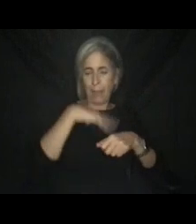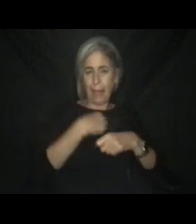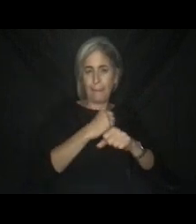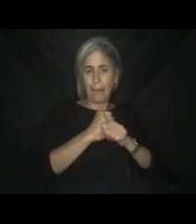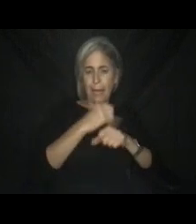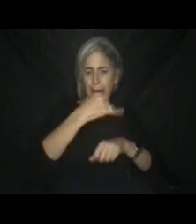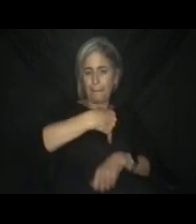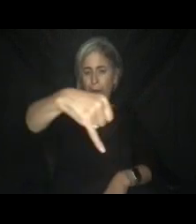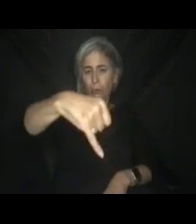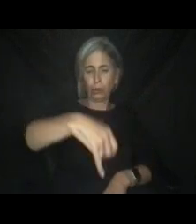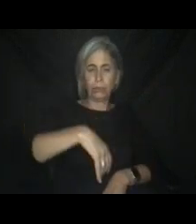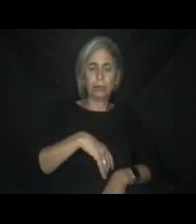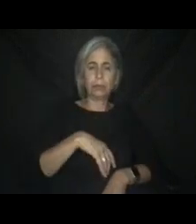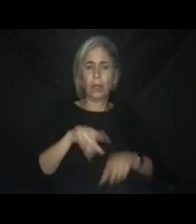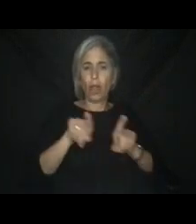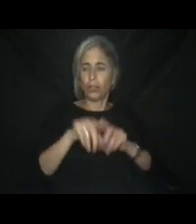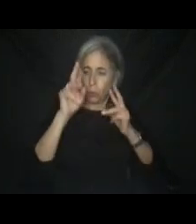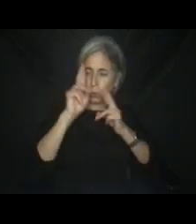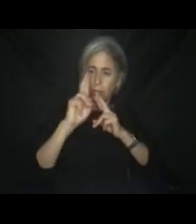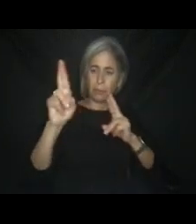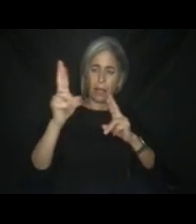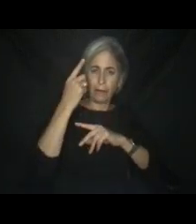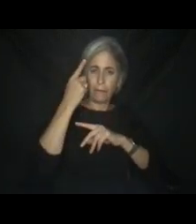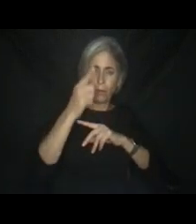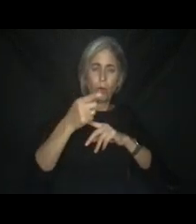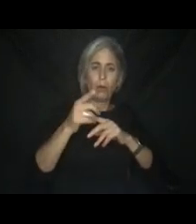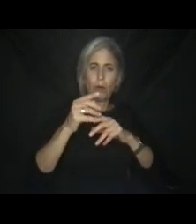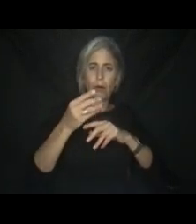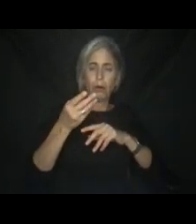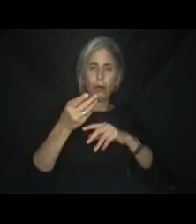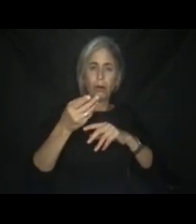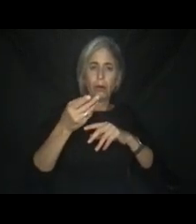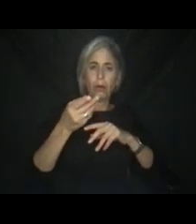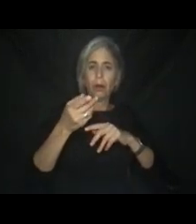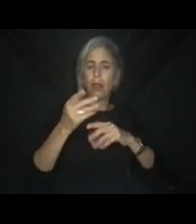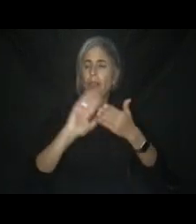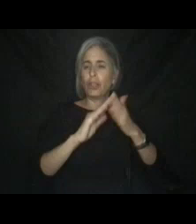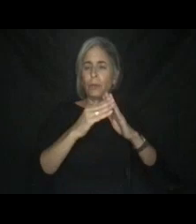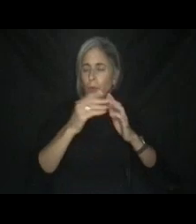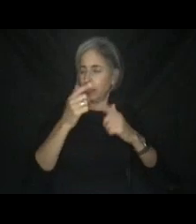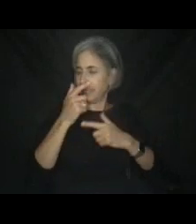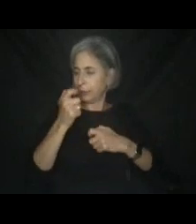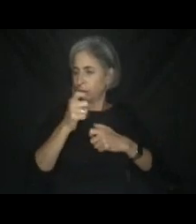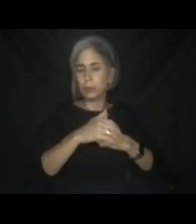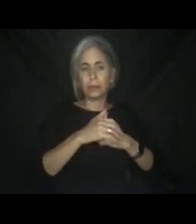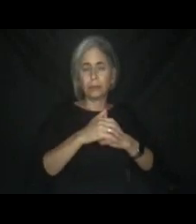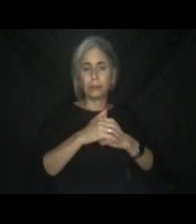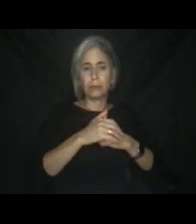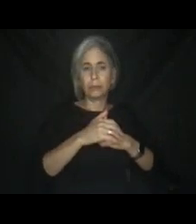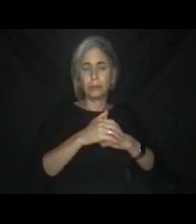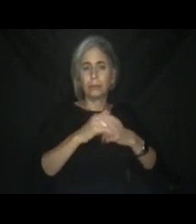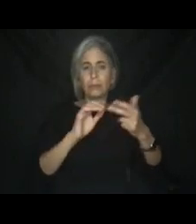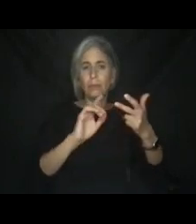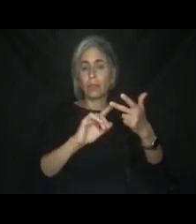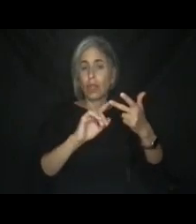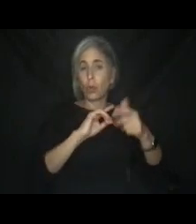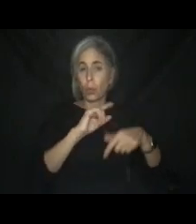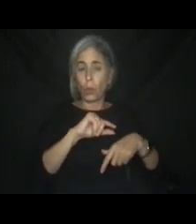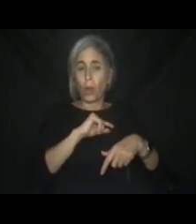course, we also maintain respect for the integrity of communities of interest. So population equality is of